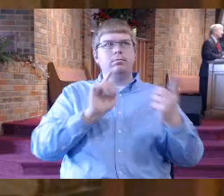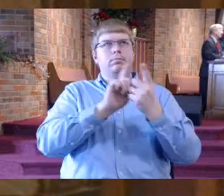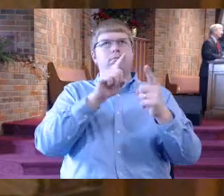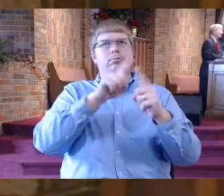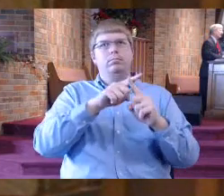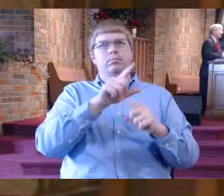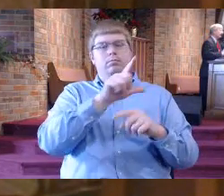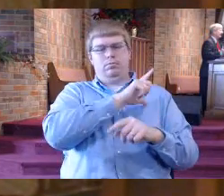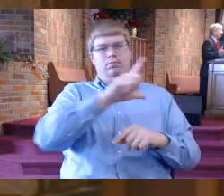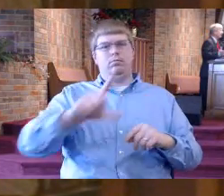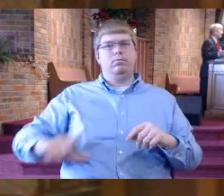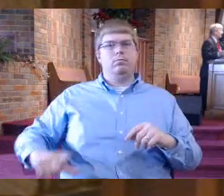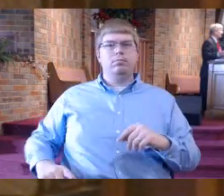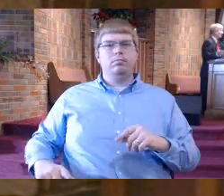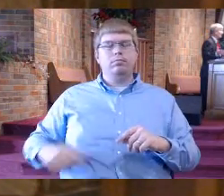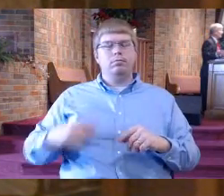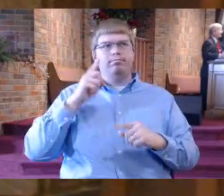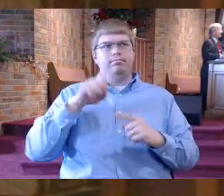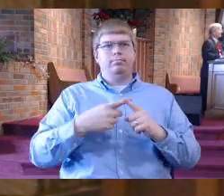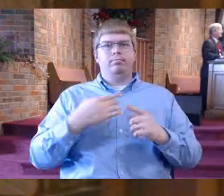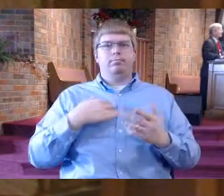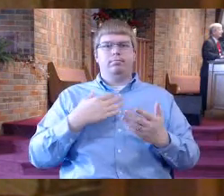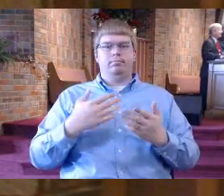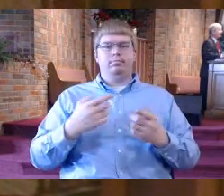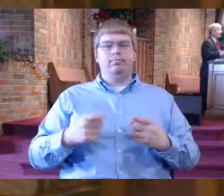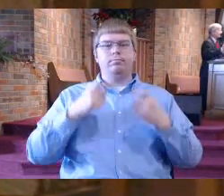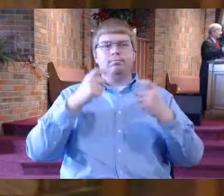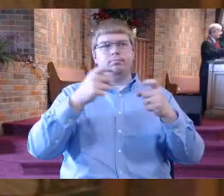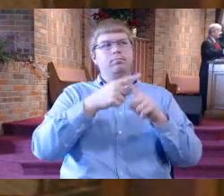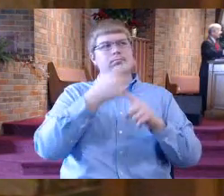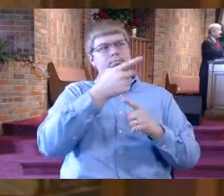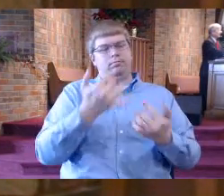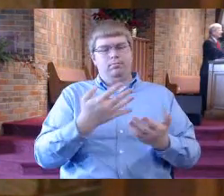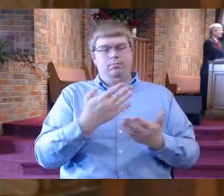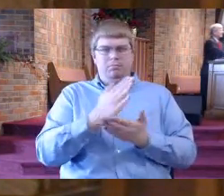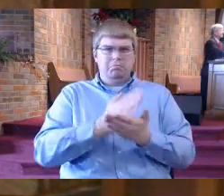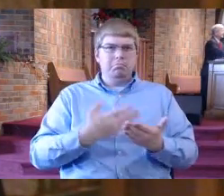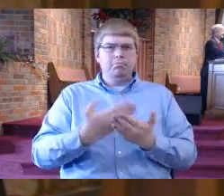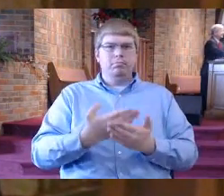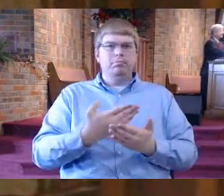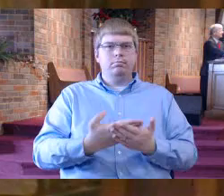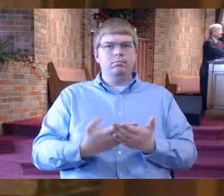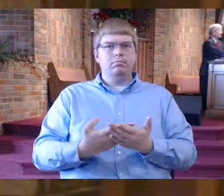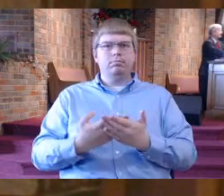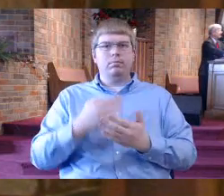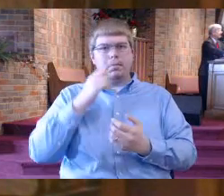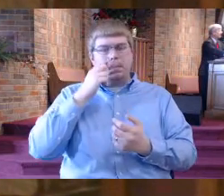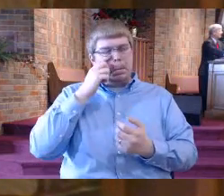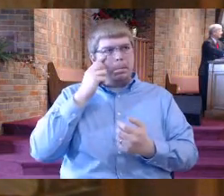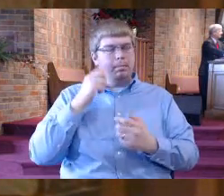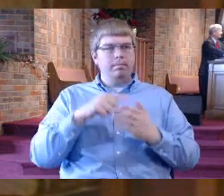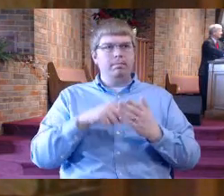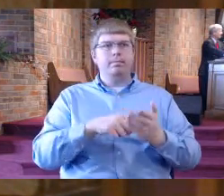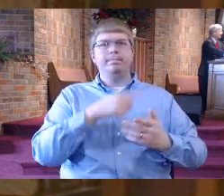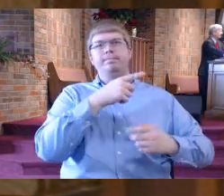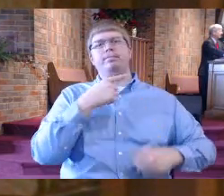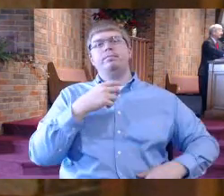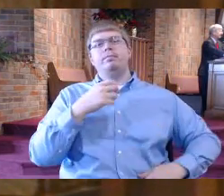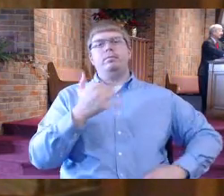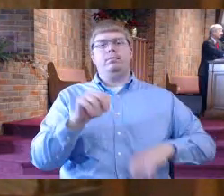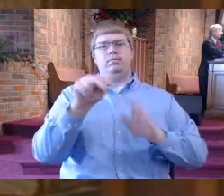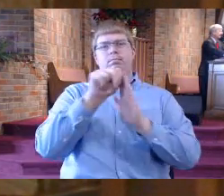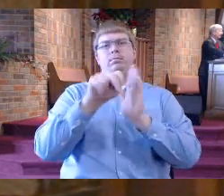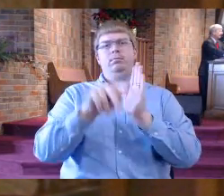also think about our gift today, our monetary gifts that we give back to his cause, as was demonstrated in New Testament Christianity.